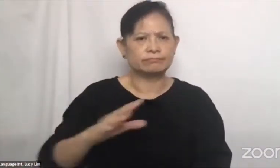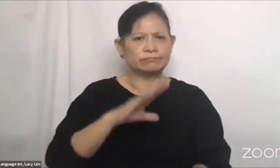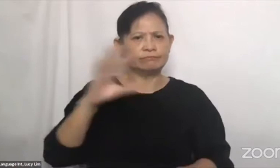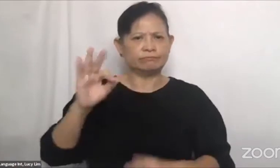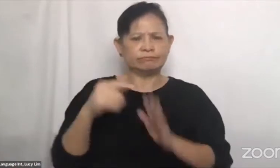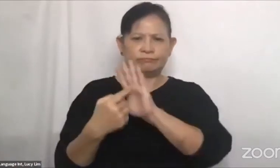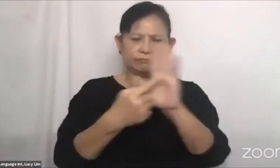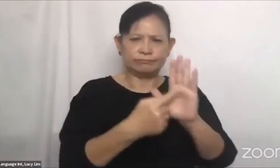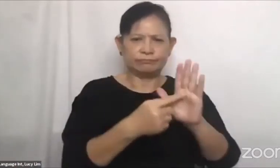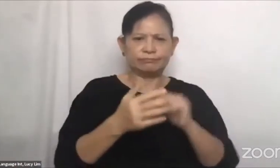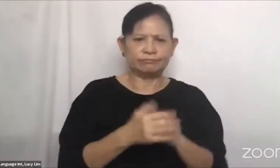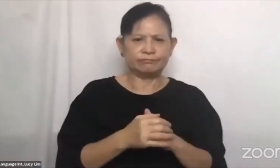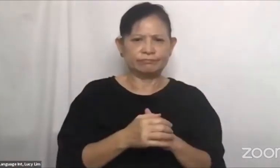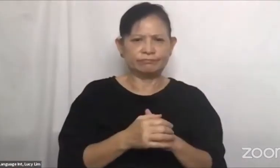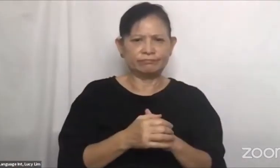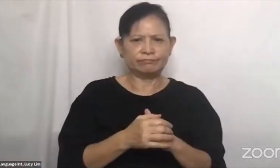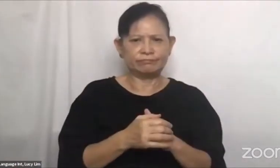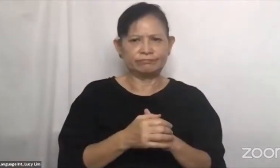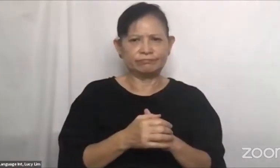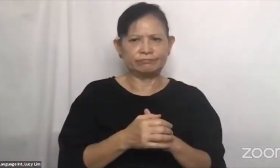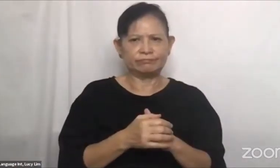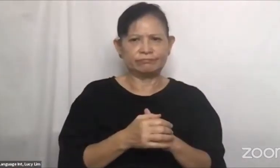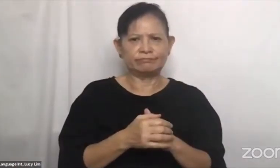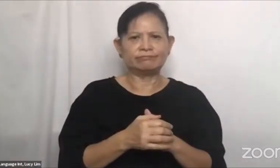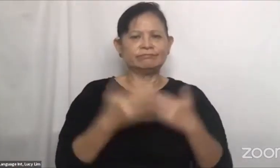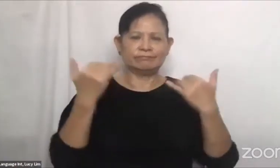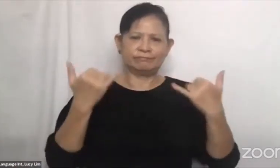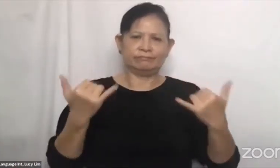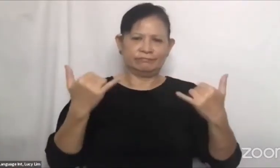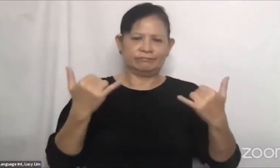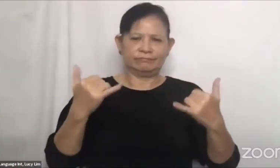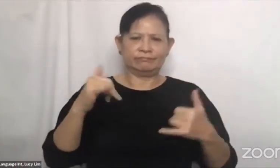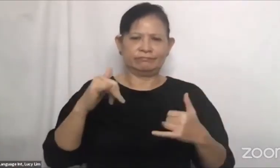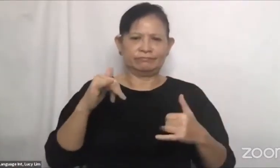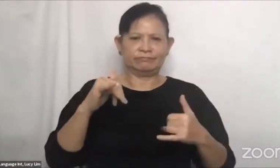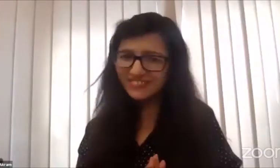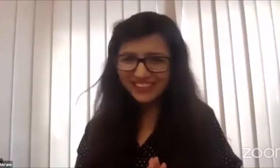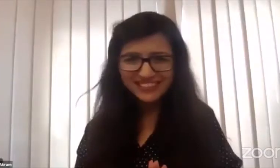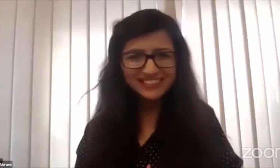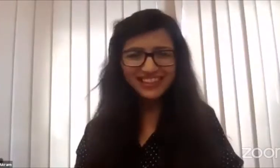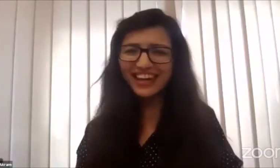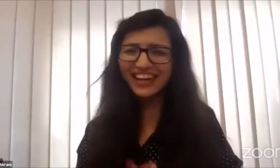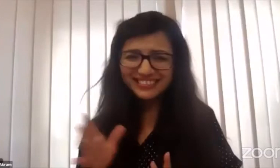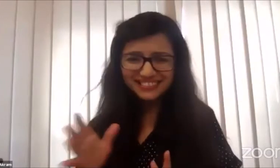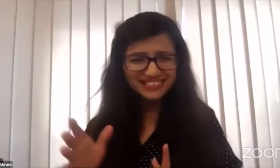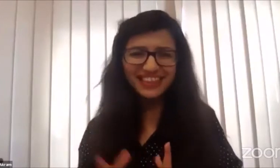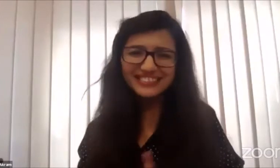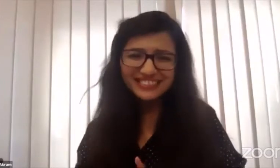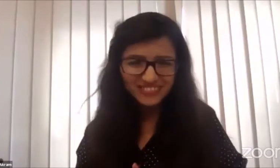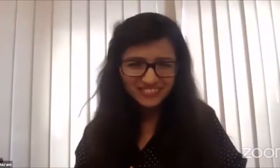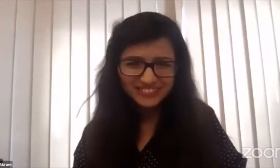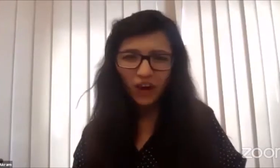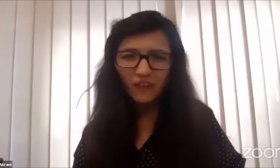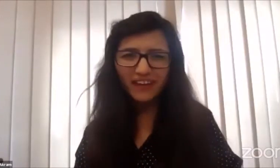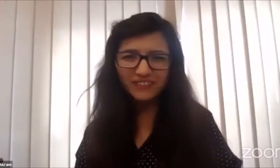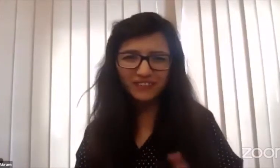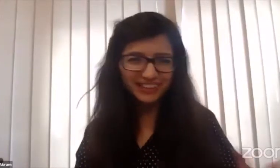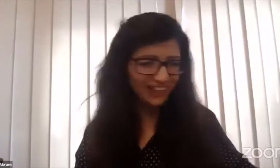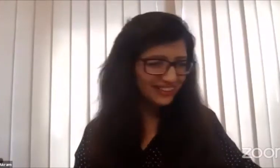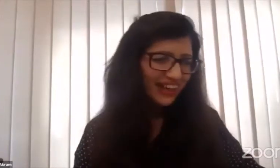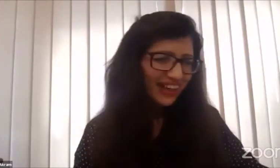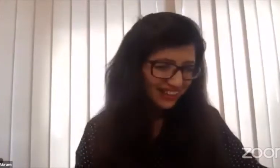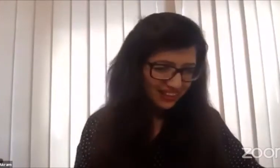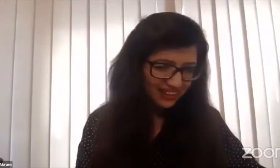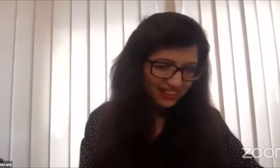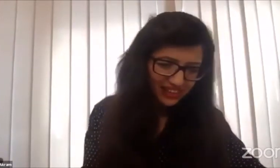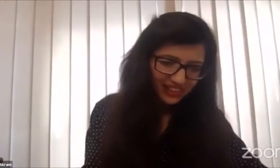I know some of us have the disability to talk very fast, but you can always say us like to